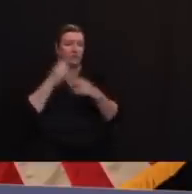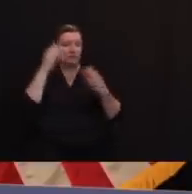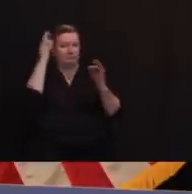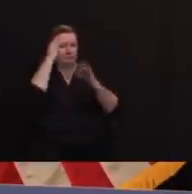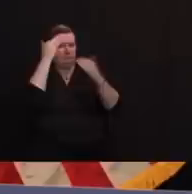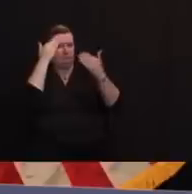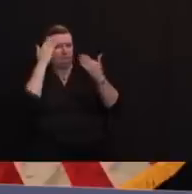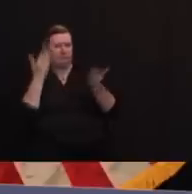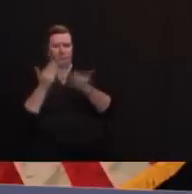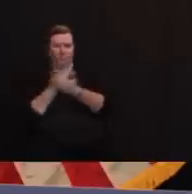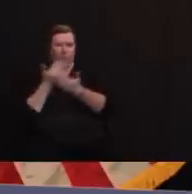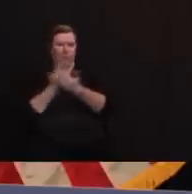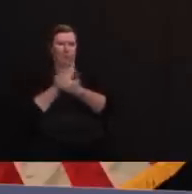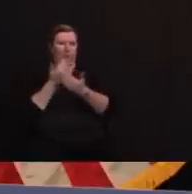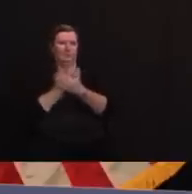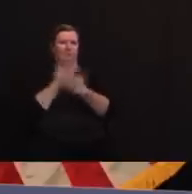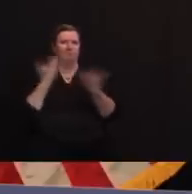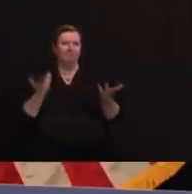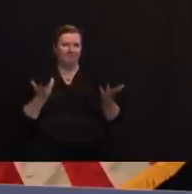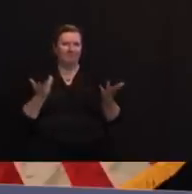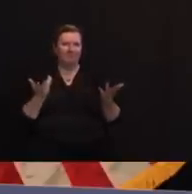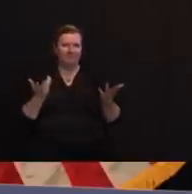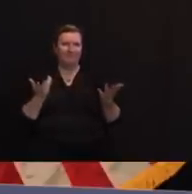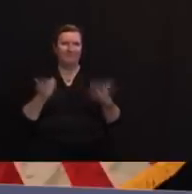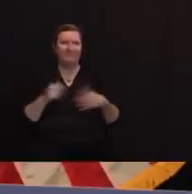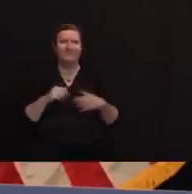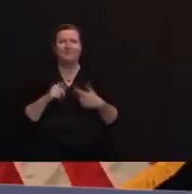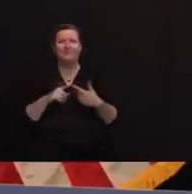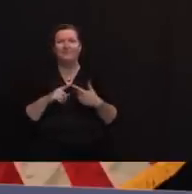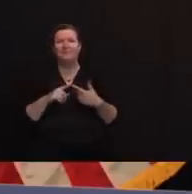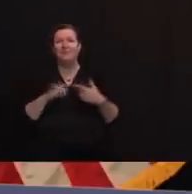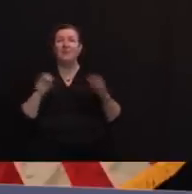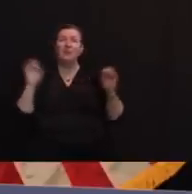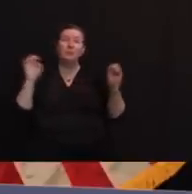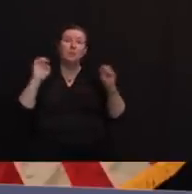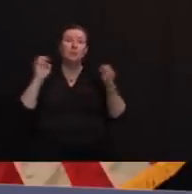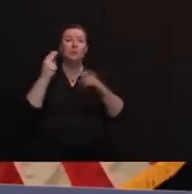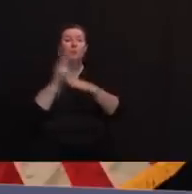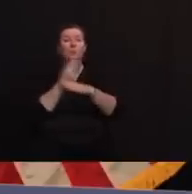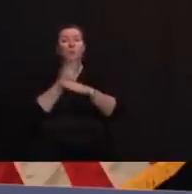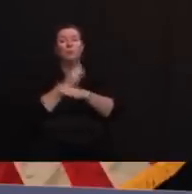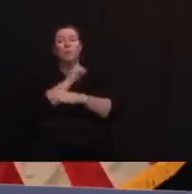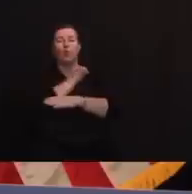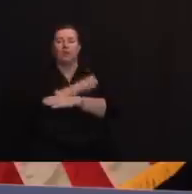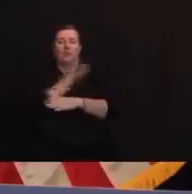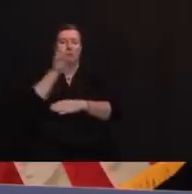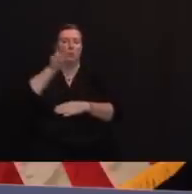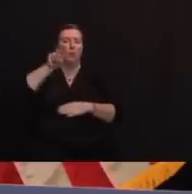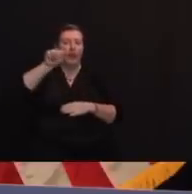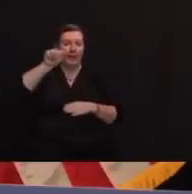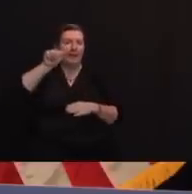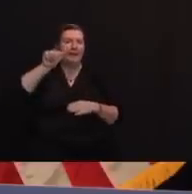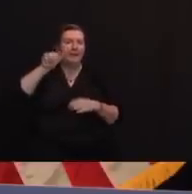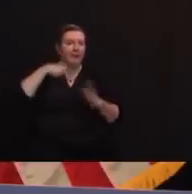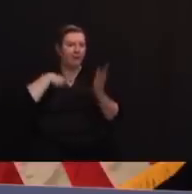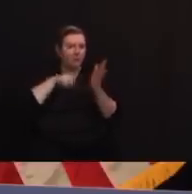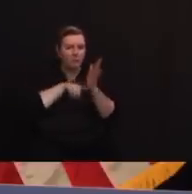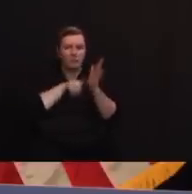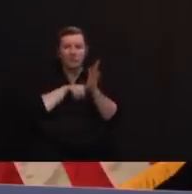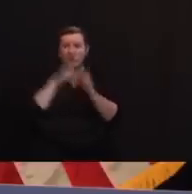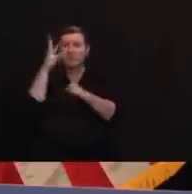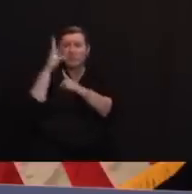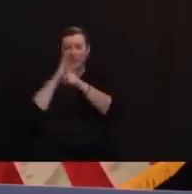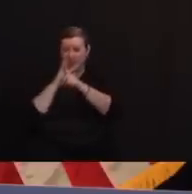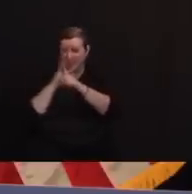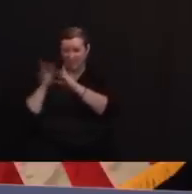When the vaccines were authorized under the EUA, we only had 3 months of basically data looking at efficacy. And